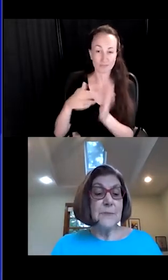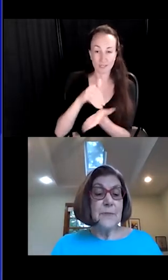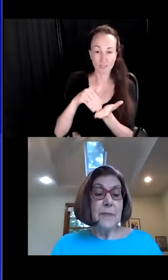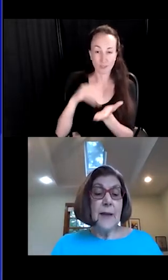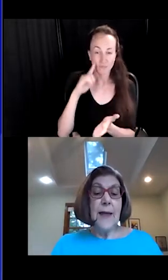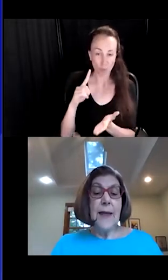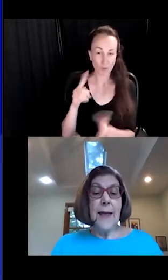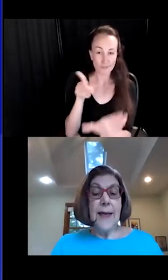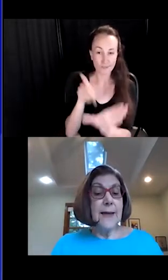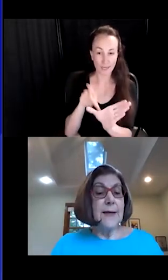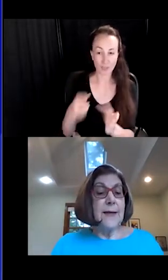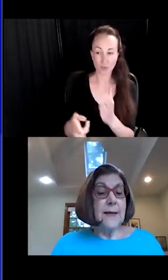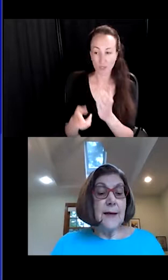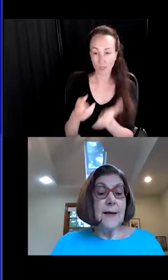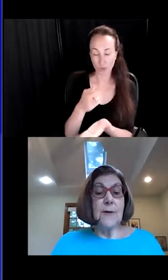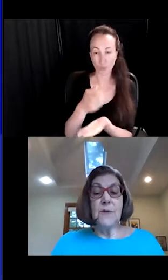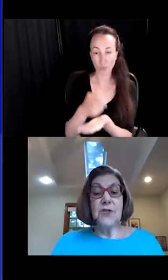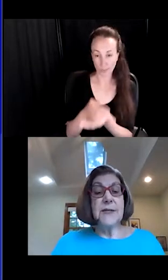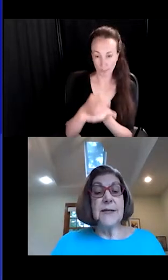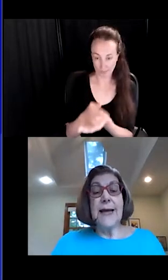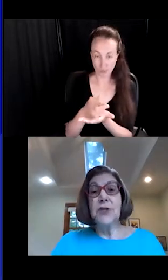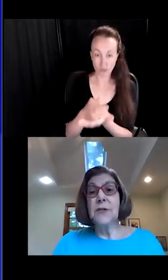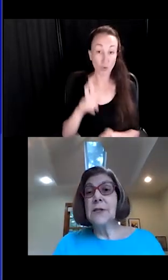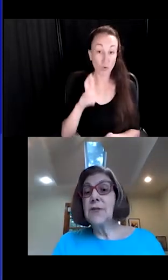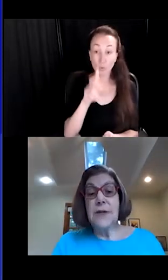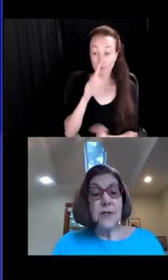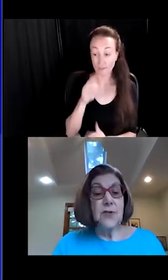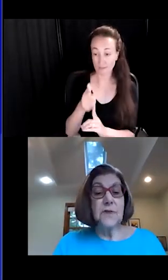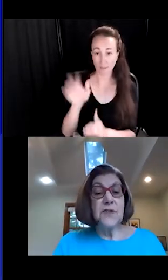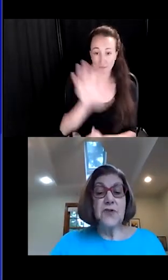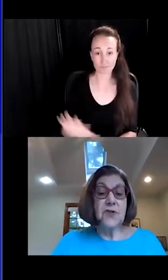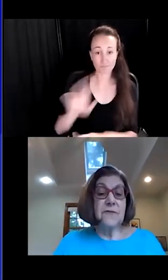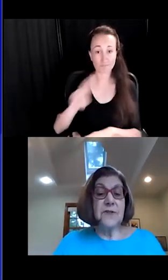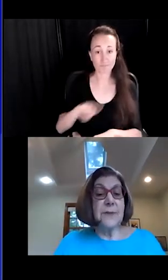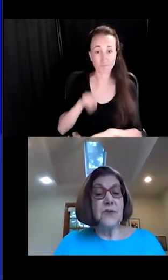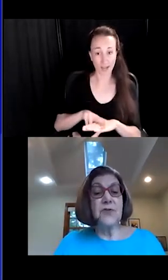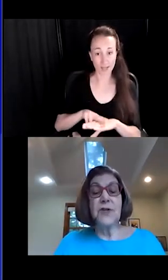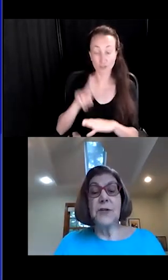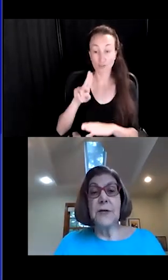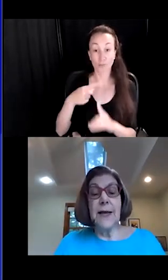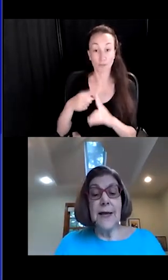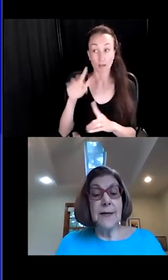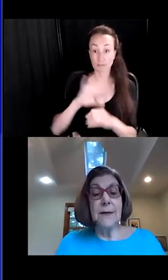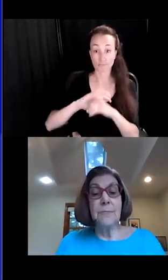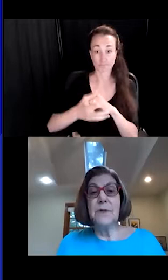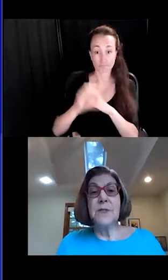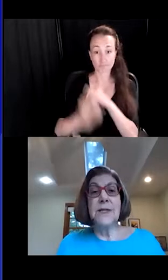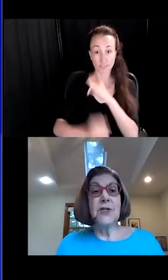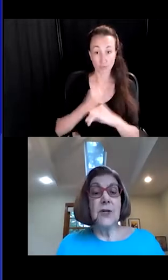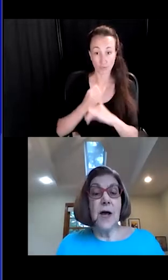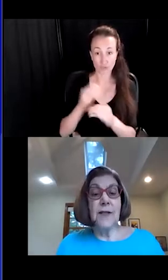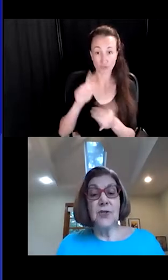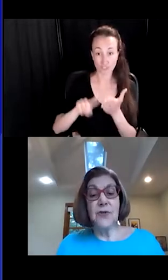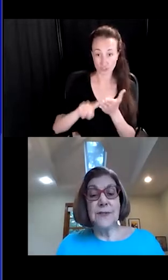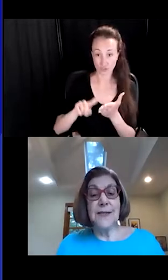Rehabilitation, and which is a national and international research service demonstration and